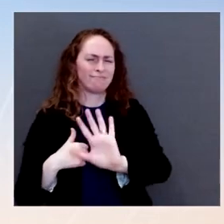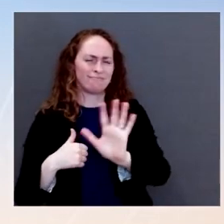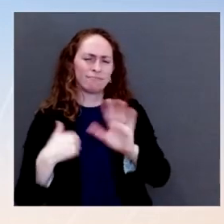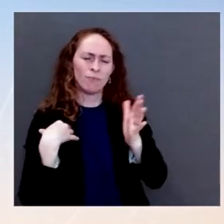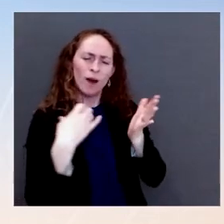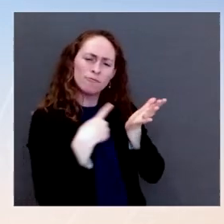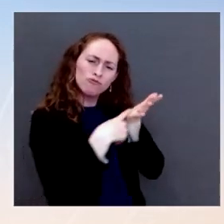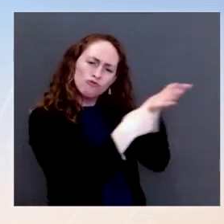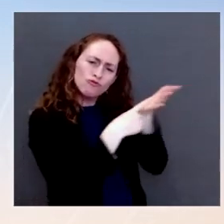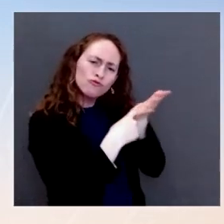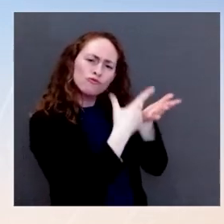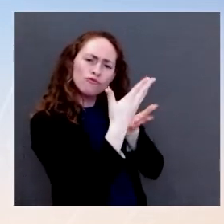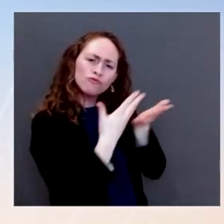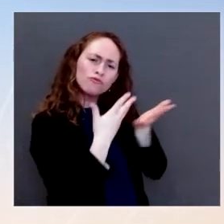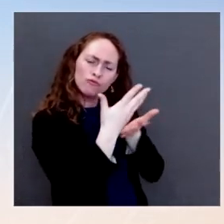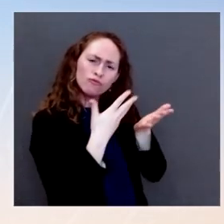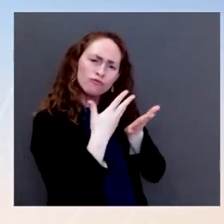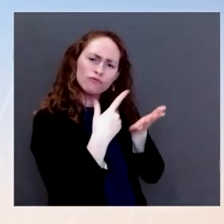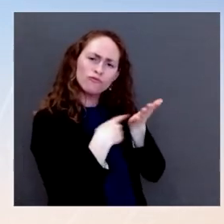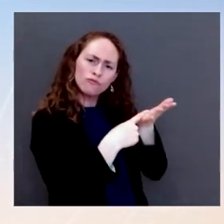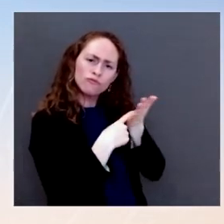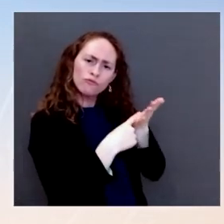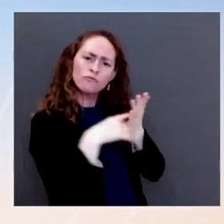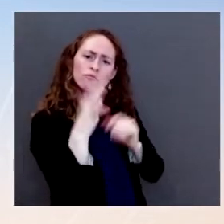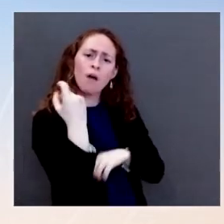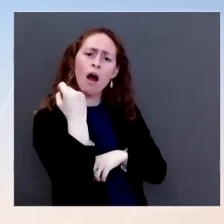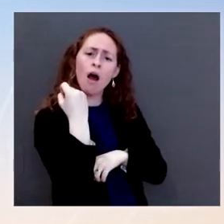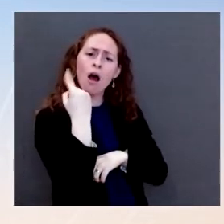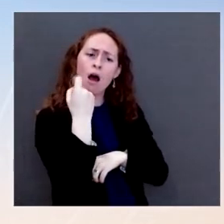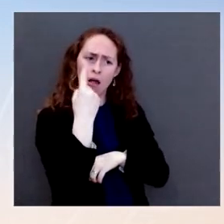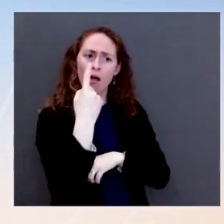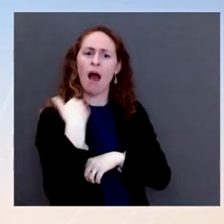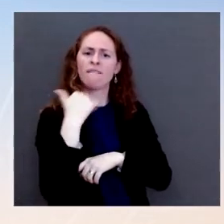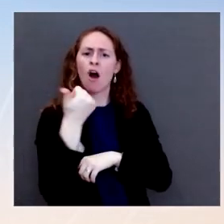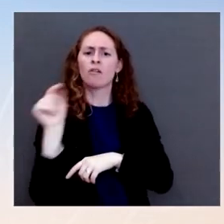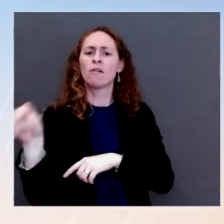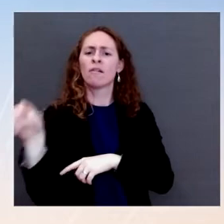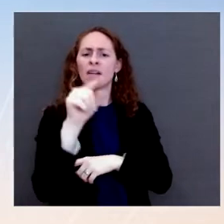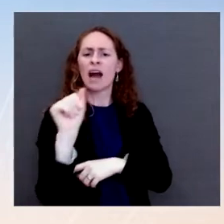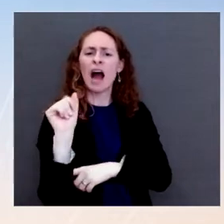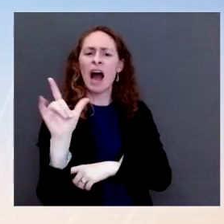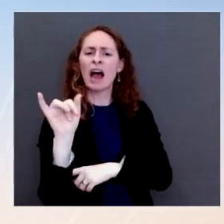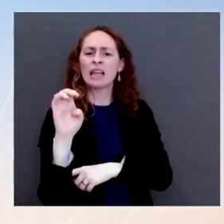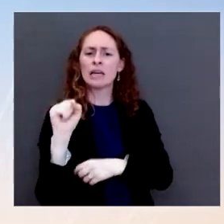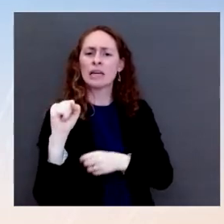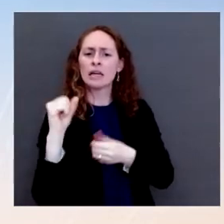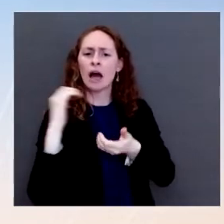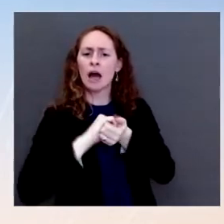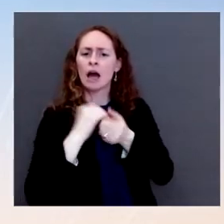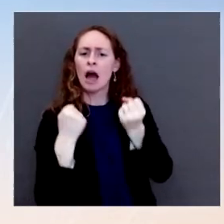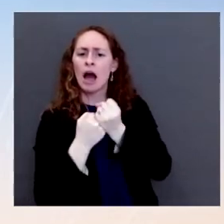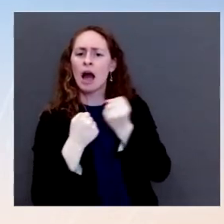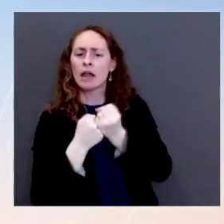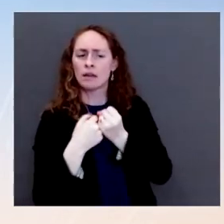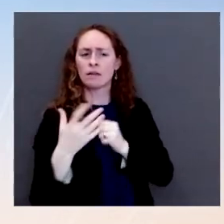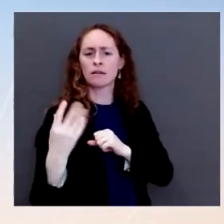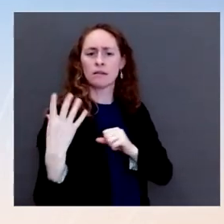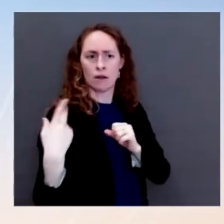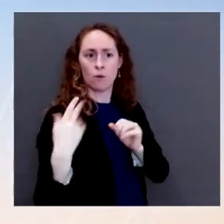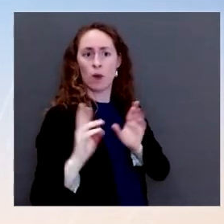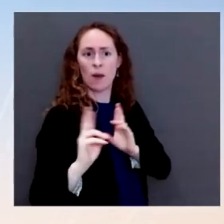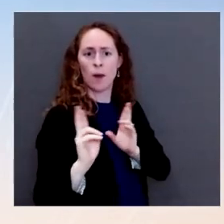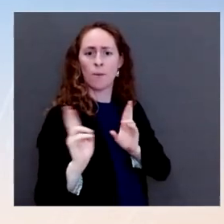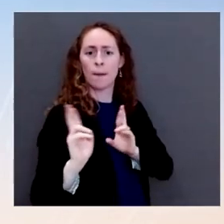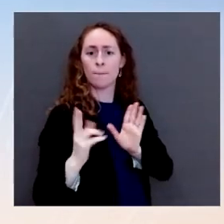impose significant and severe harm on the Russian economy. You can call that a threat, you can call that a fact, you can call that preparation, whatever you